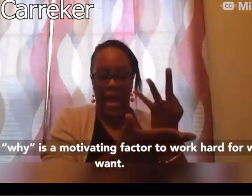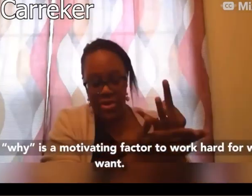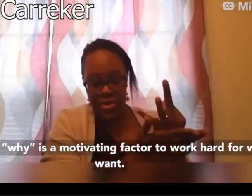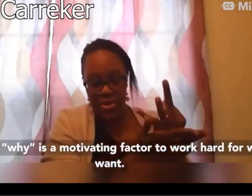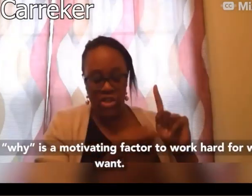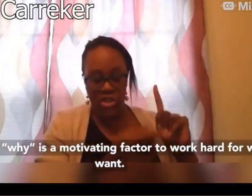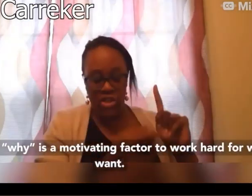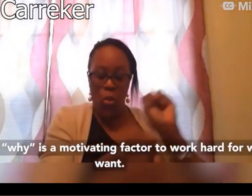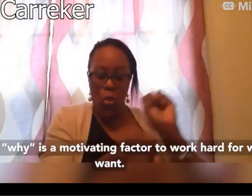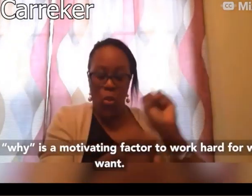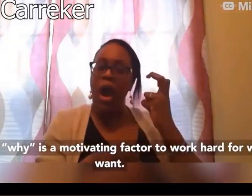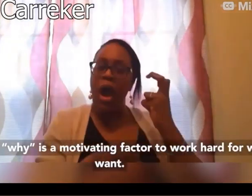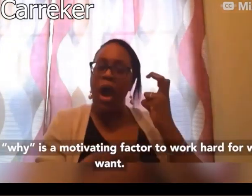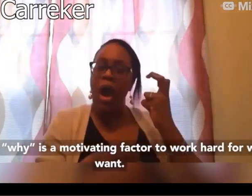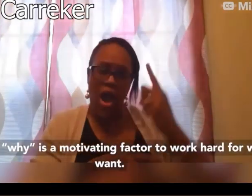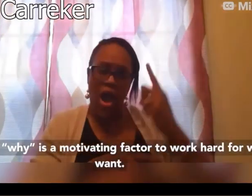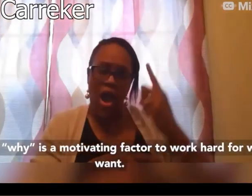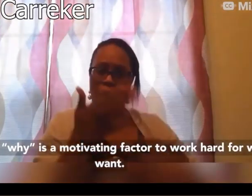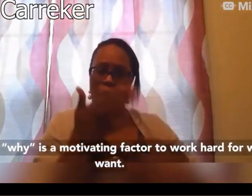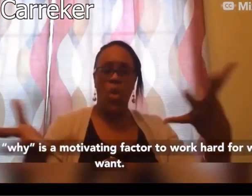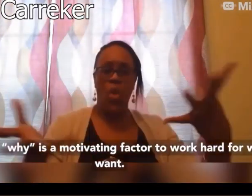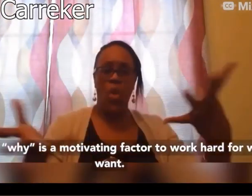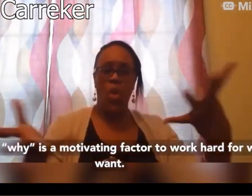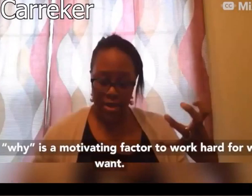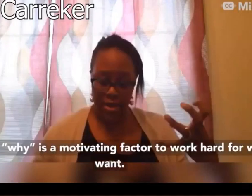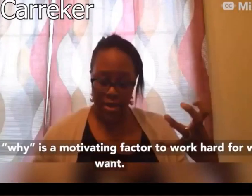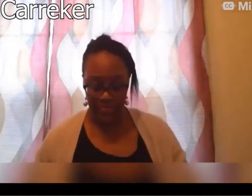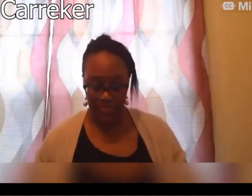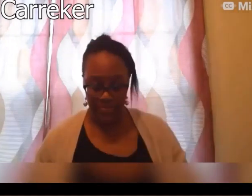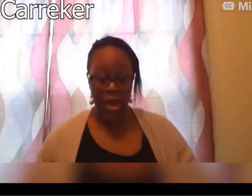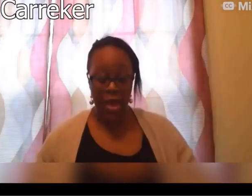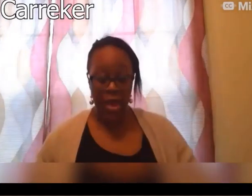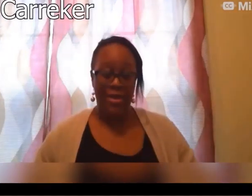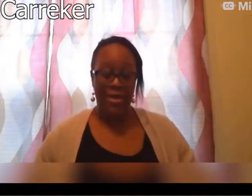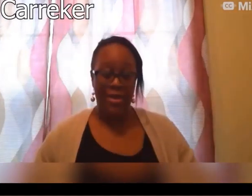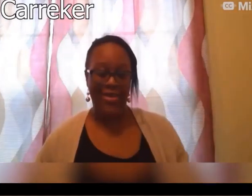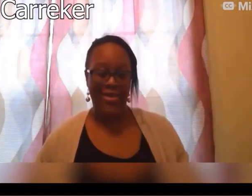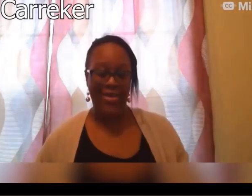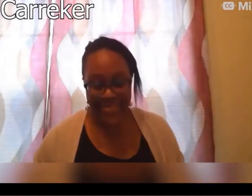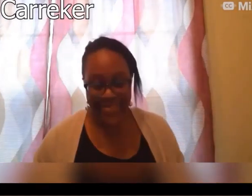factor to work hard for what you want.